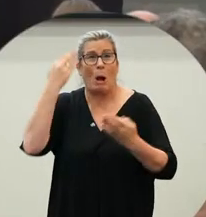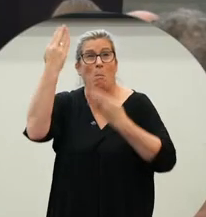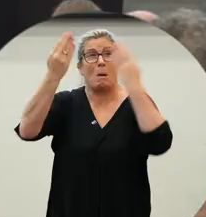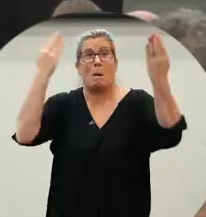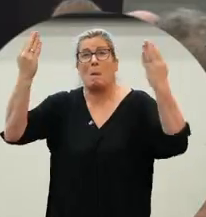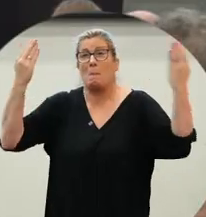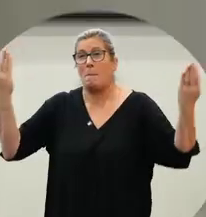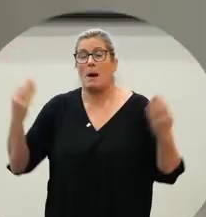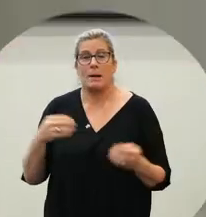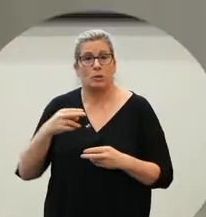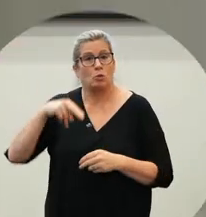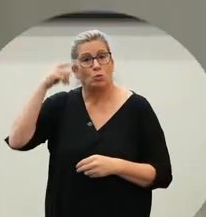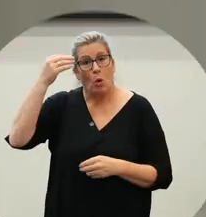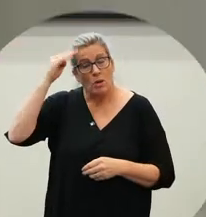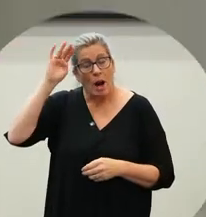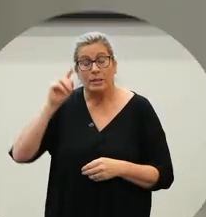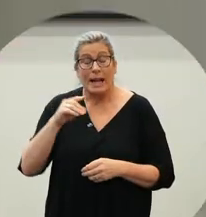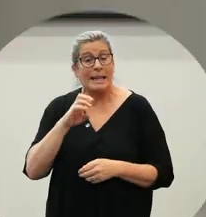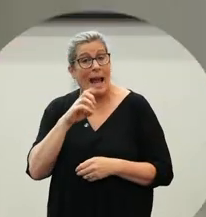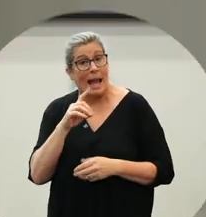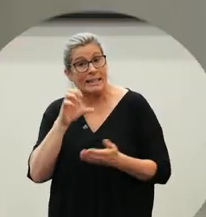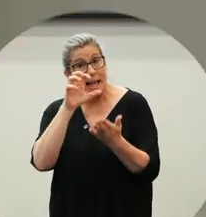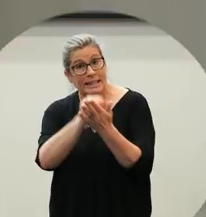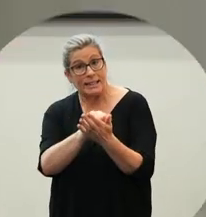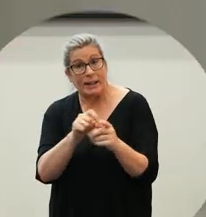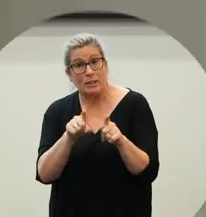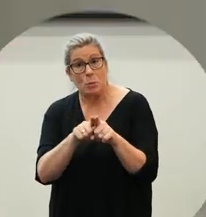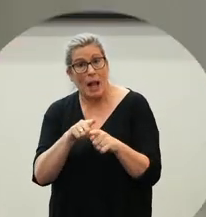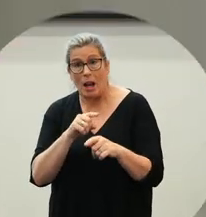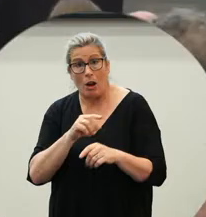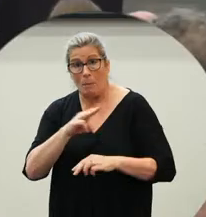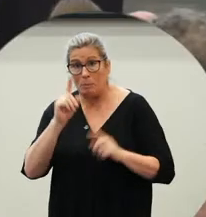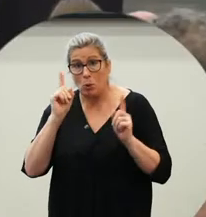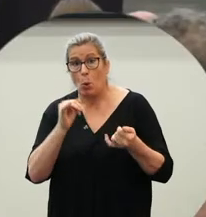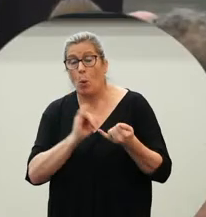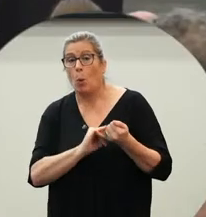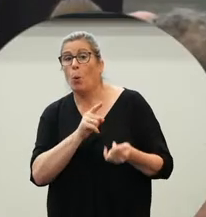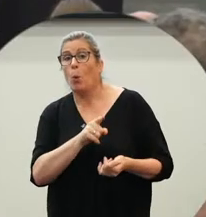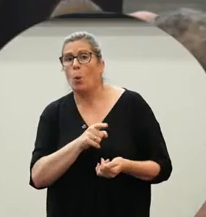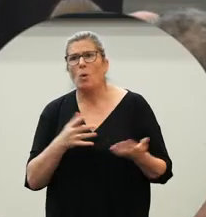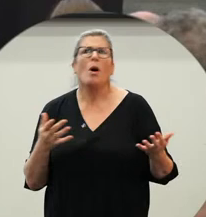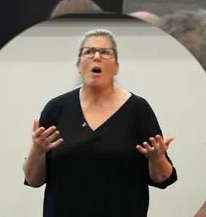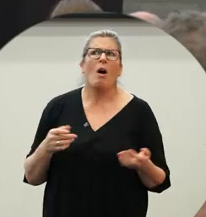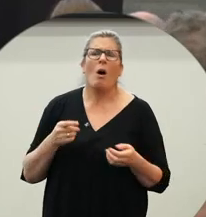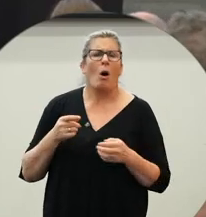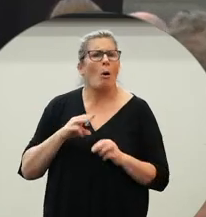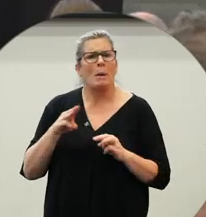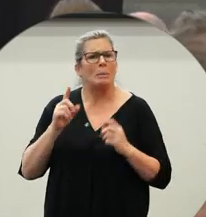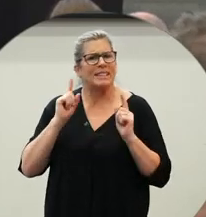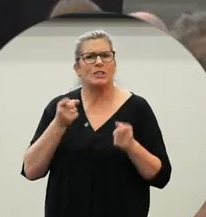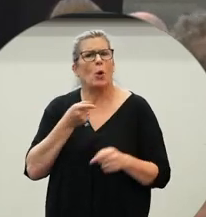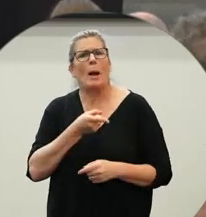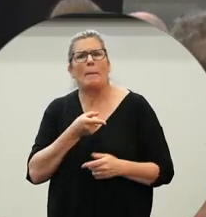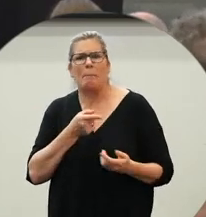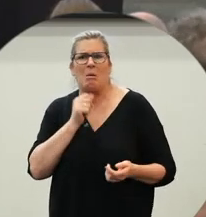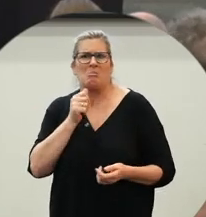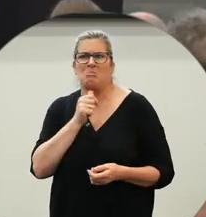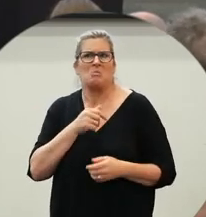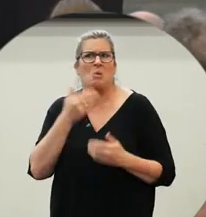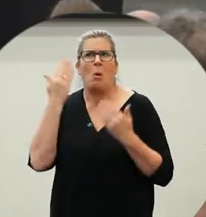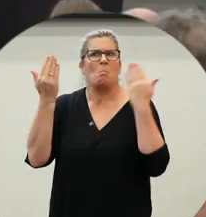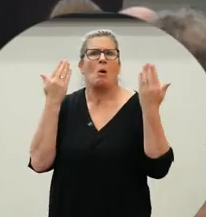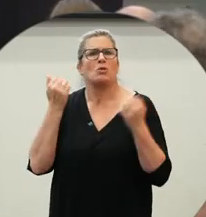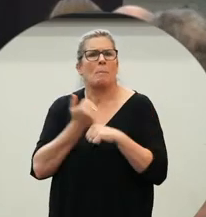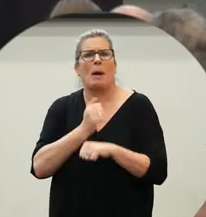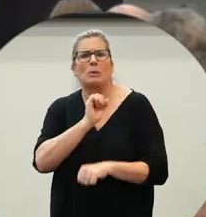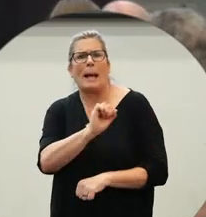Northern Ireland. And was Eddie identified at that stage as well, or was he still an unknown? He was kind of unknown at that point. Like, there wasn't any wanted posters out for Eddie. I don't think